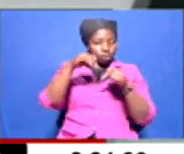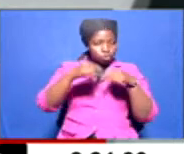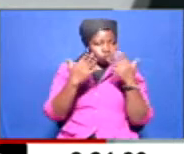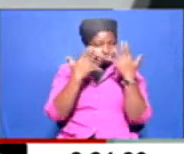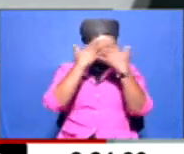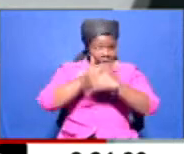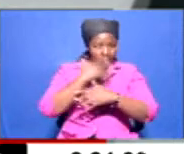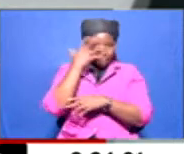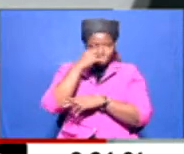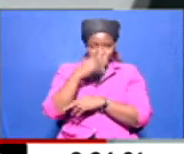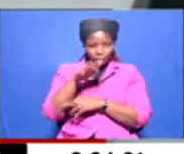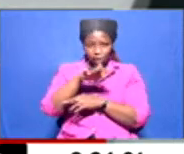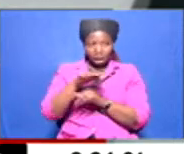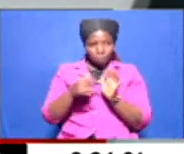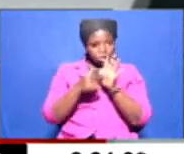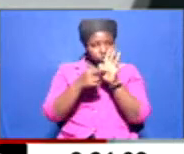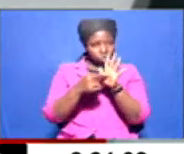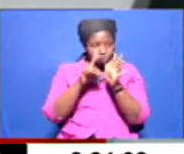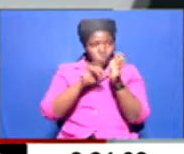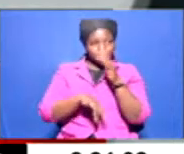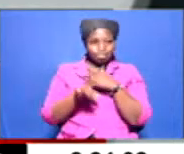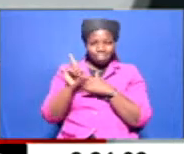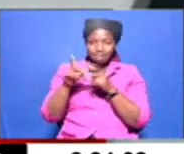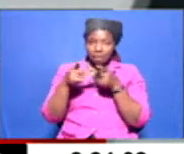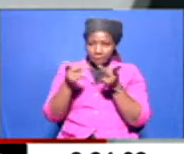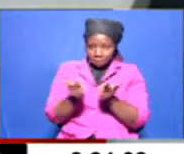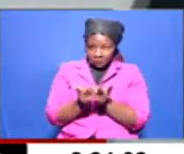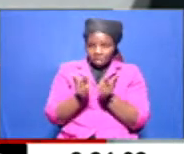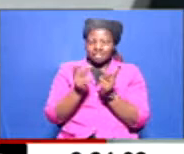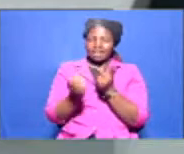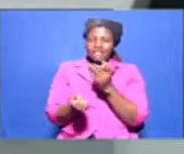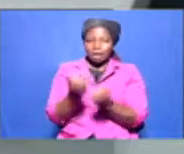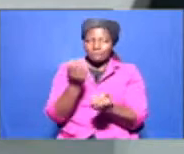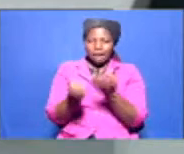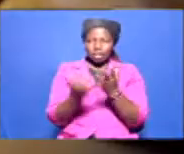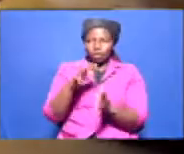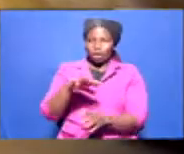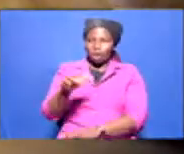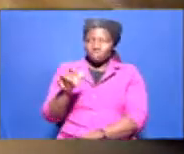Scenes, we highlight this place in Baringo County.